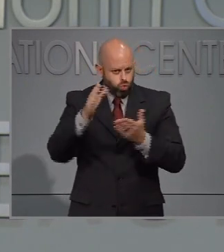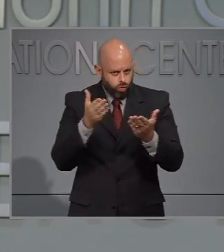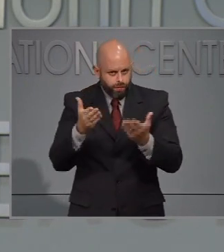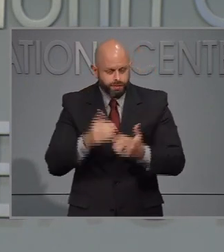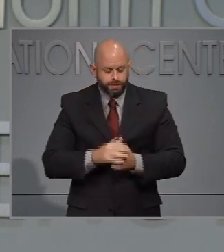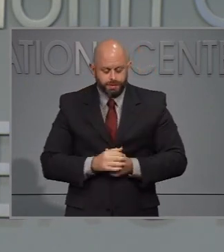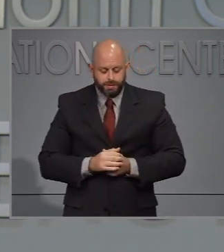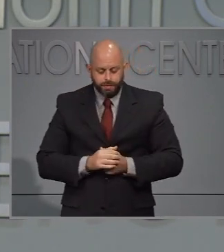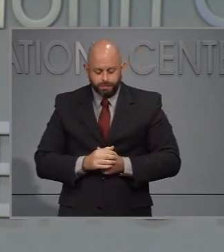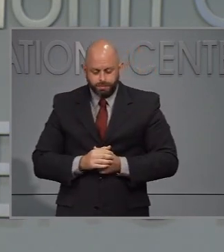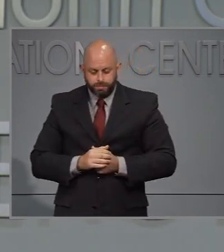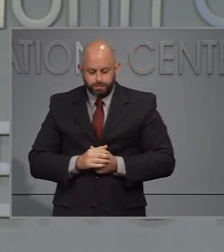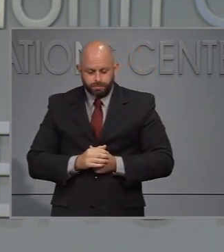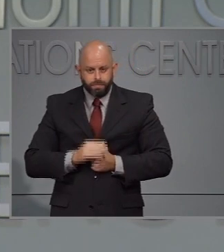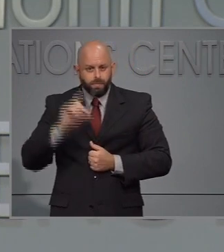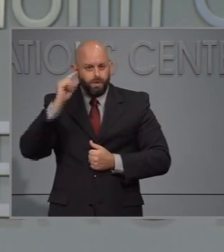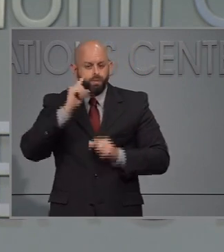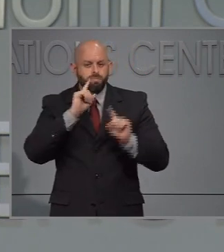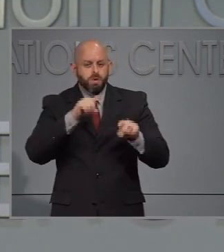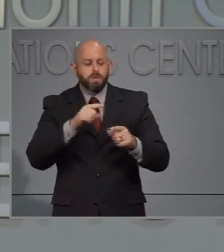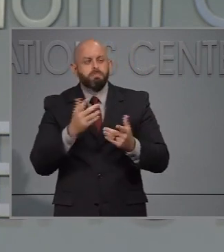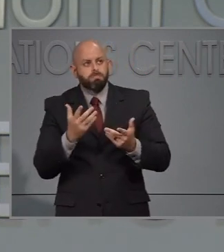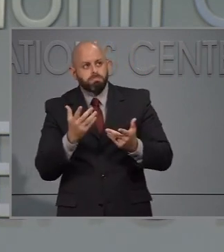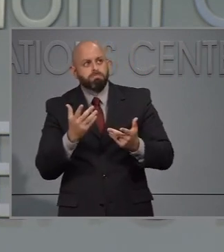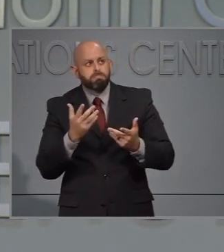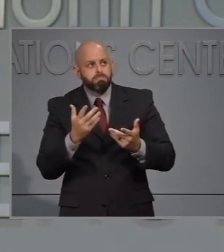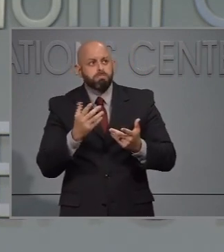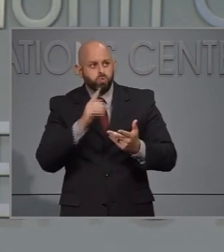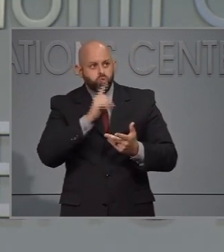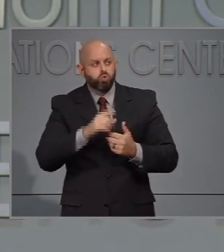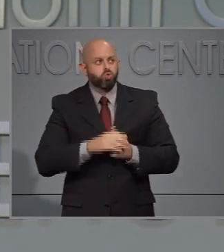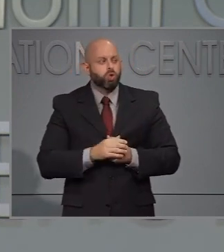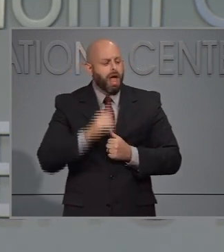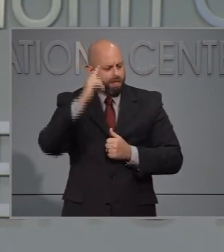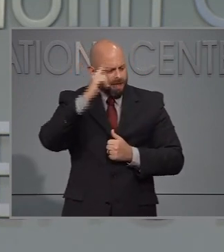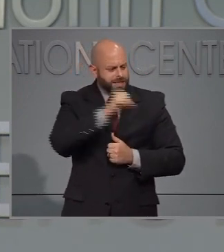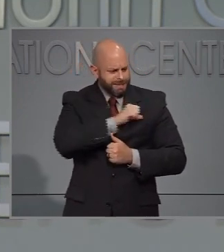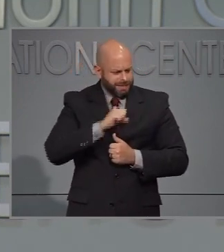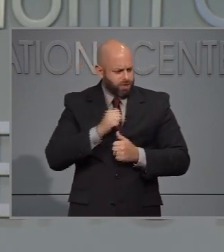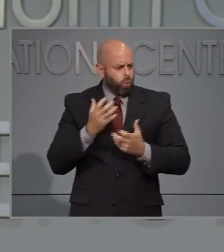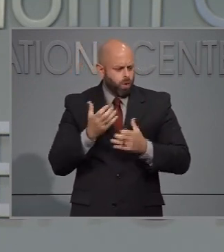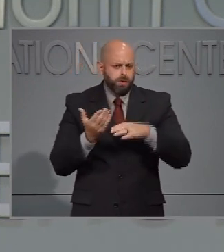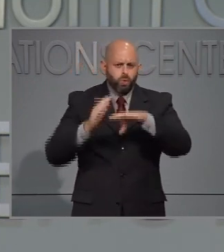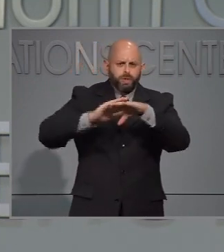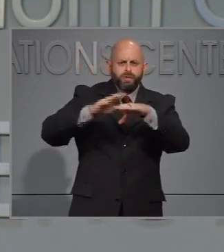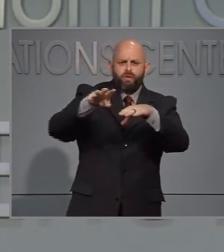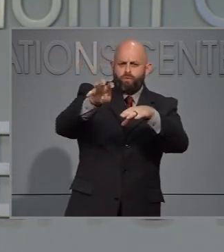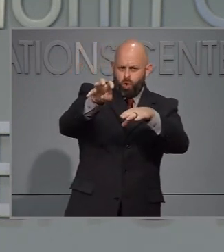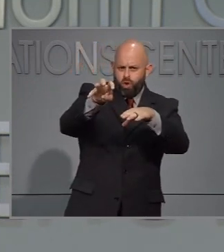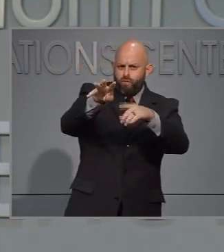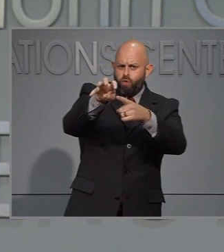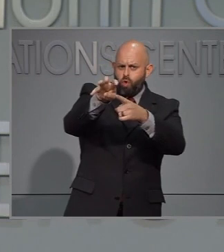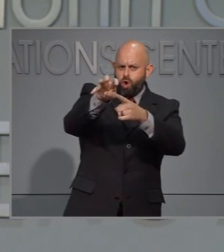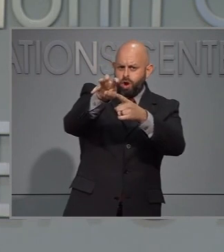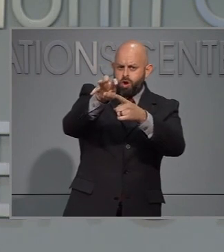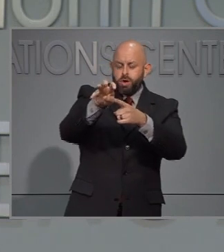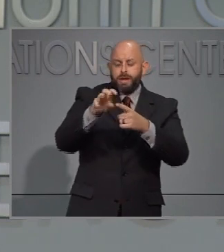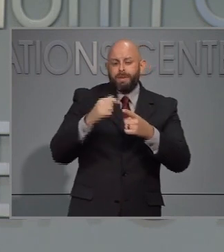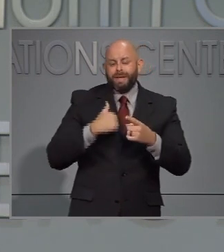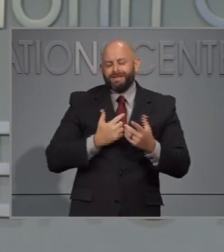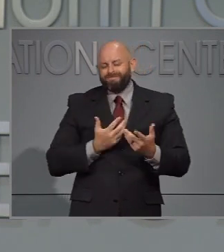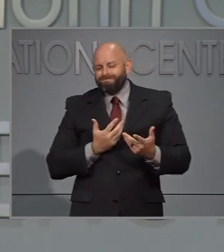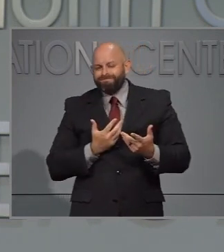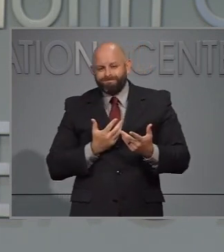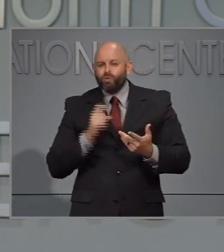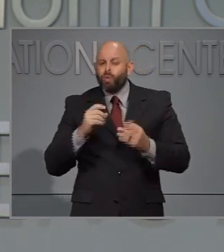I think the Senate proposed it up to 400. It needs to be a little higher than that, though. When